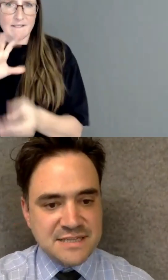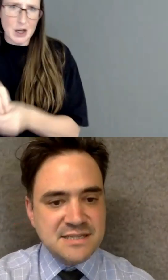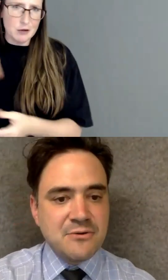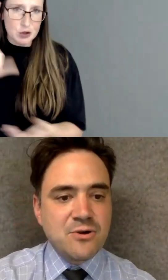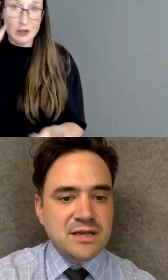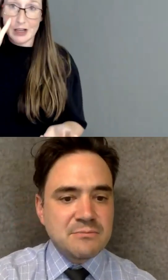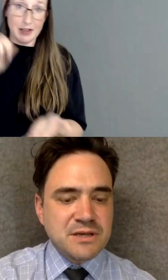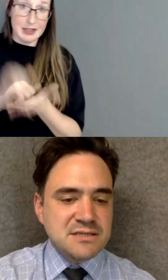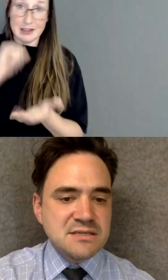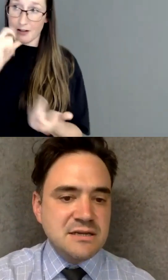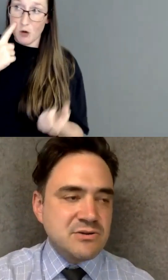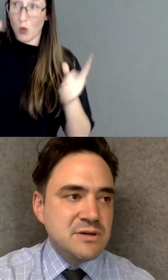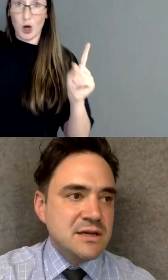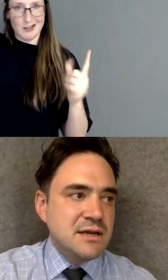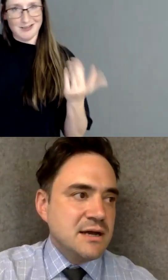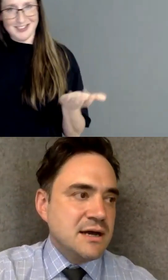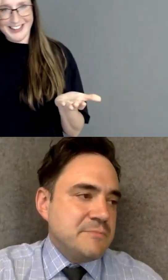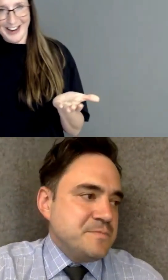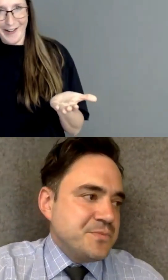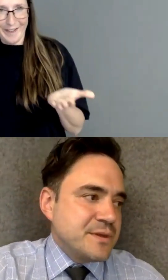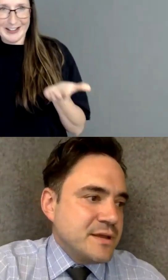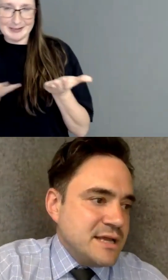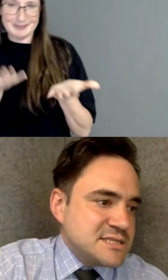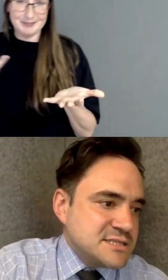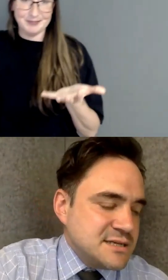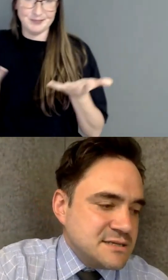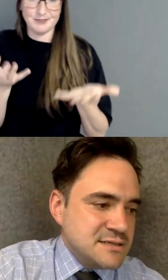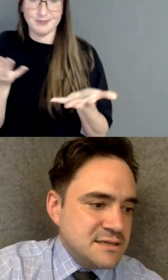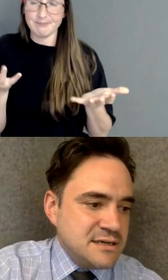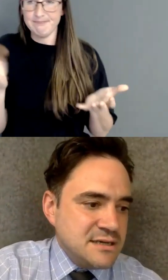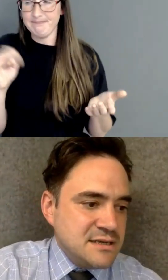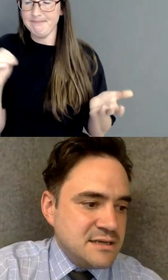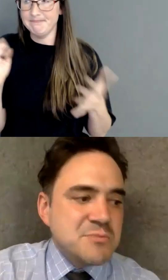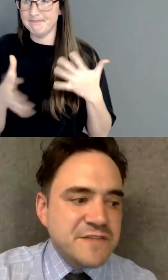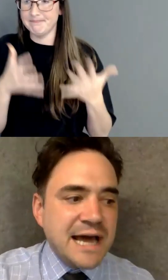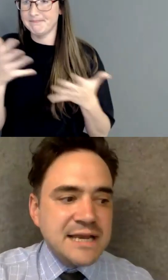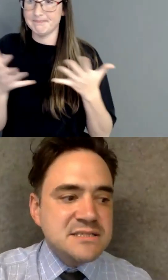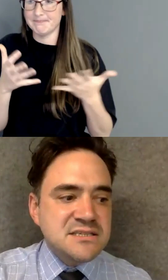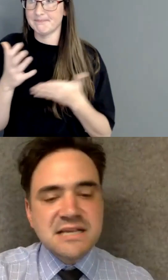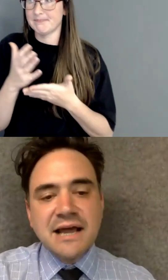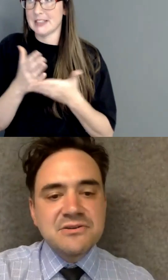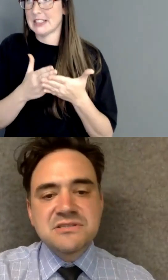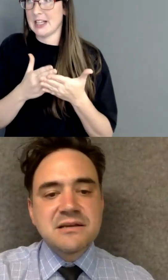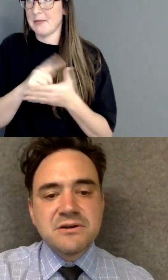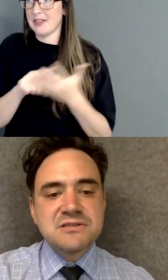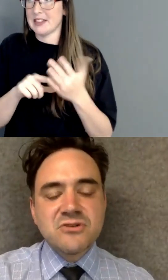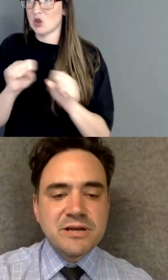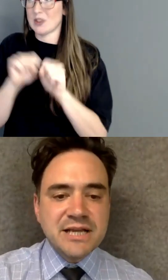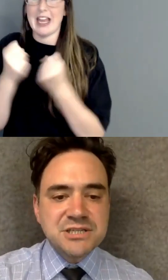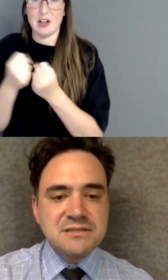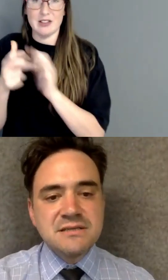if that's not working, because, you know, it's some of that is societal stigma